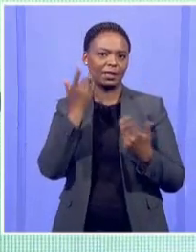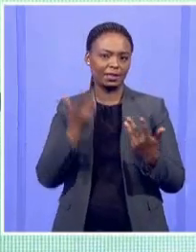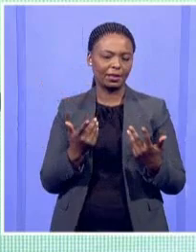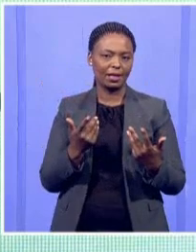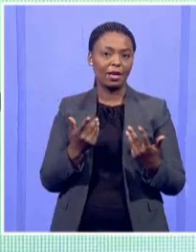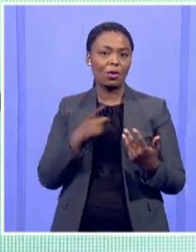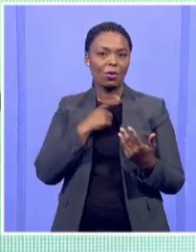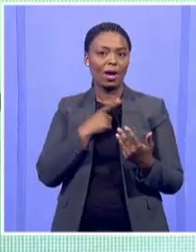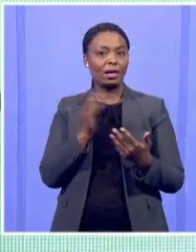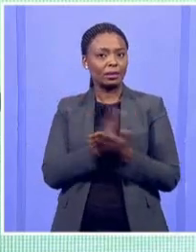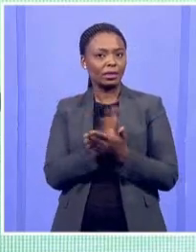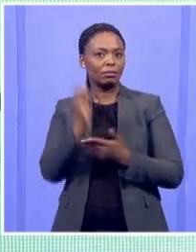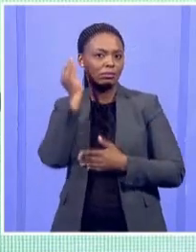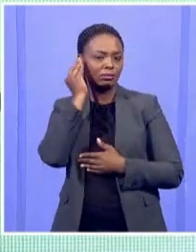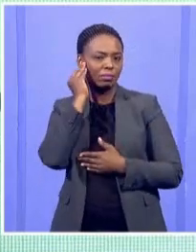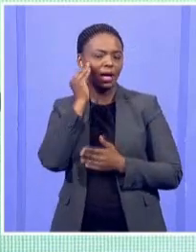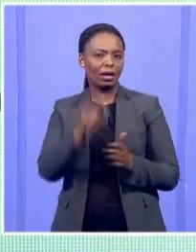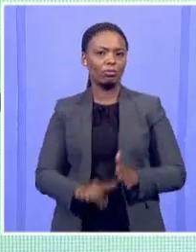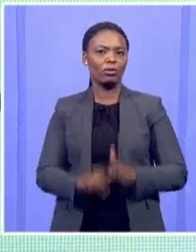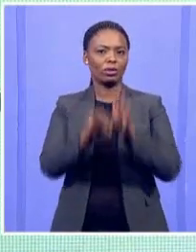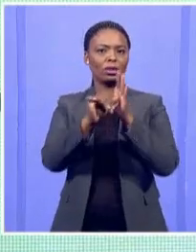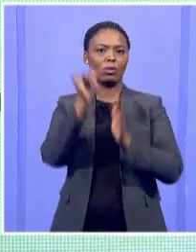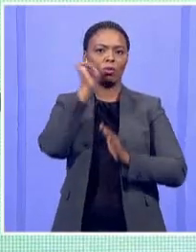very key to policymakers.